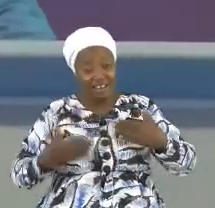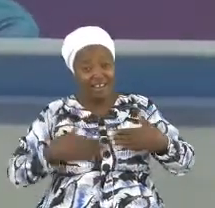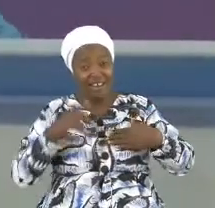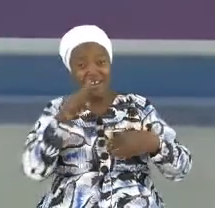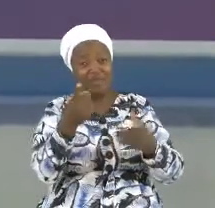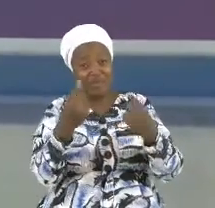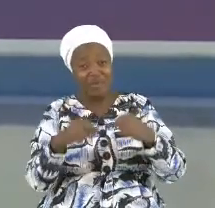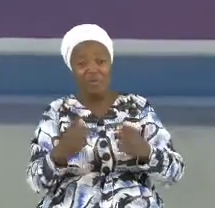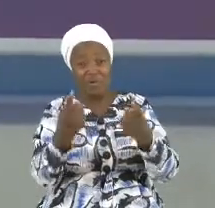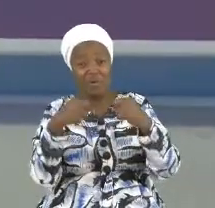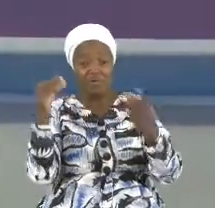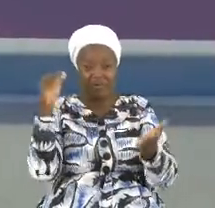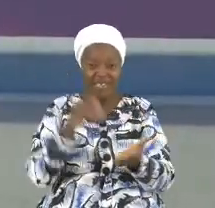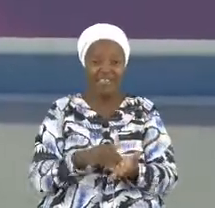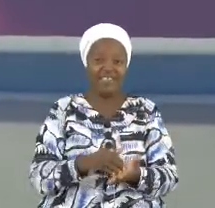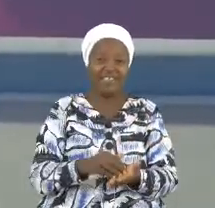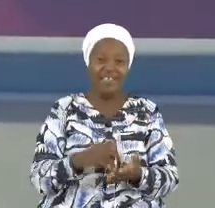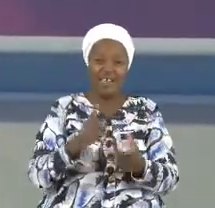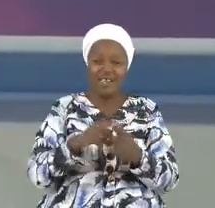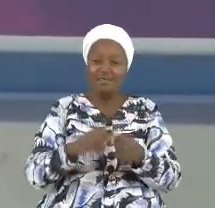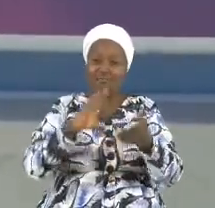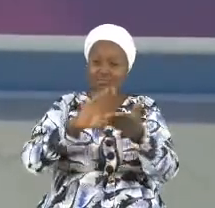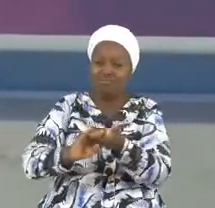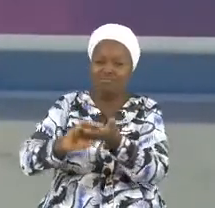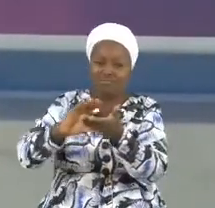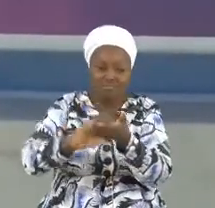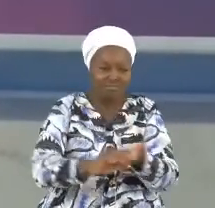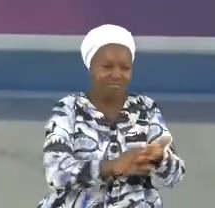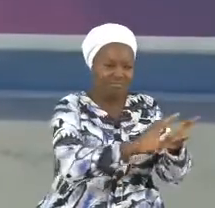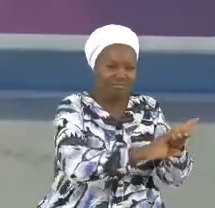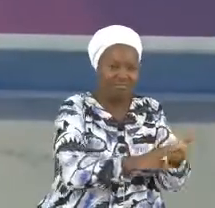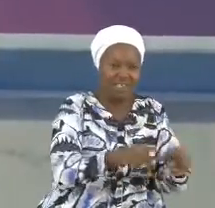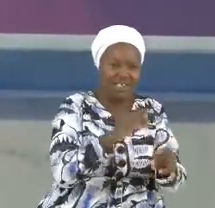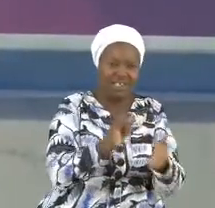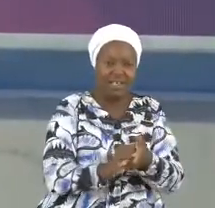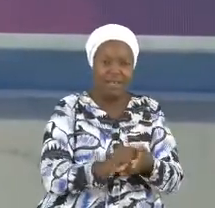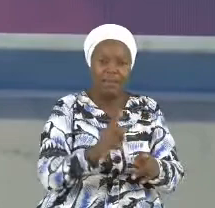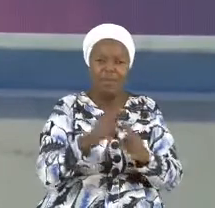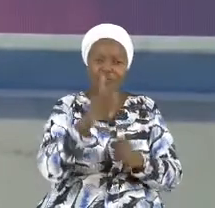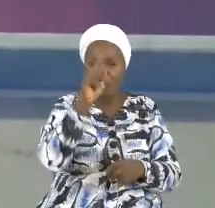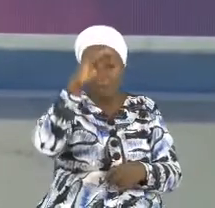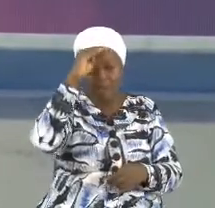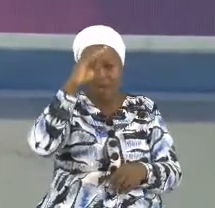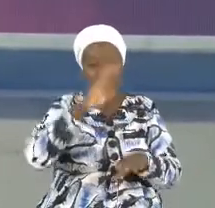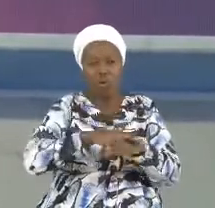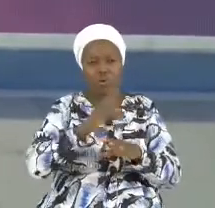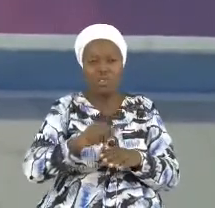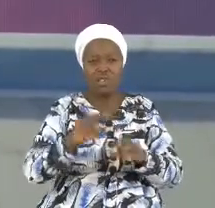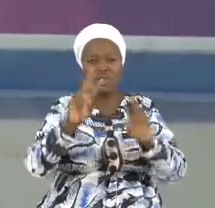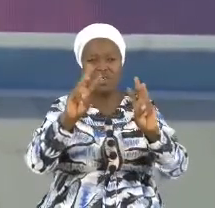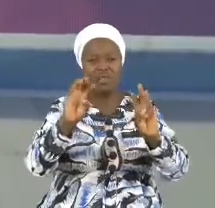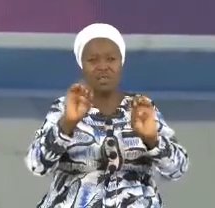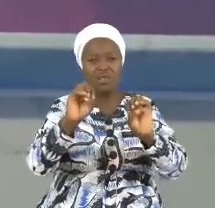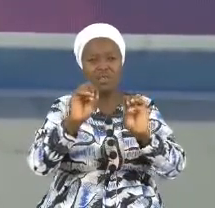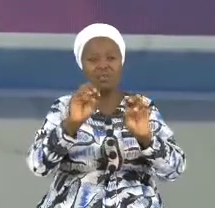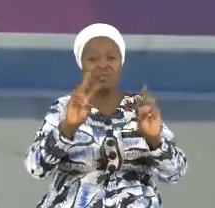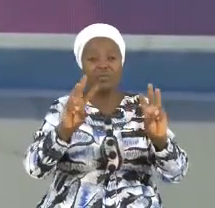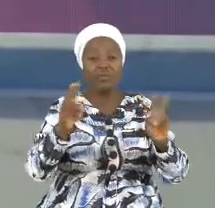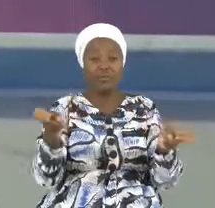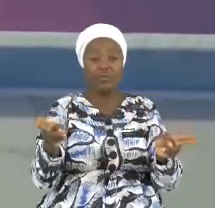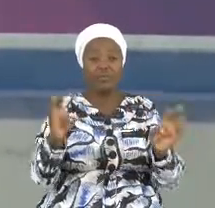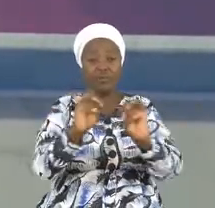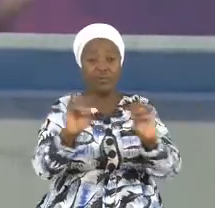hands. And there was one man on the wheelchair. He was there, glued to his